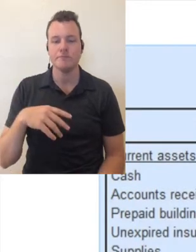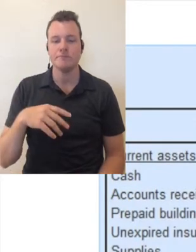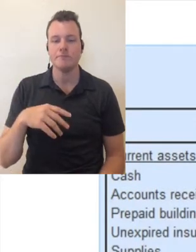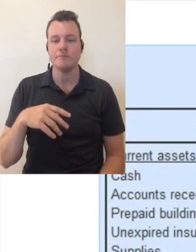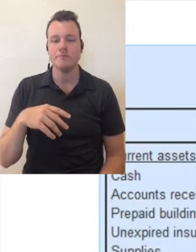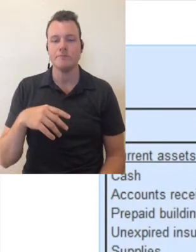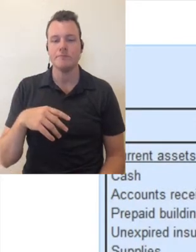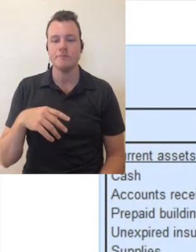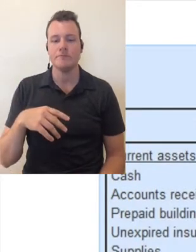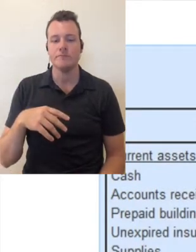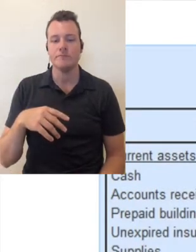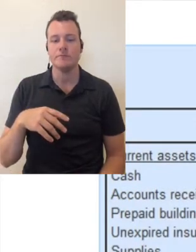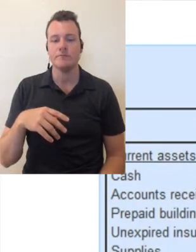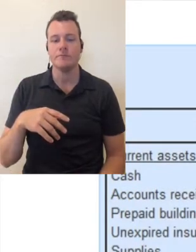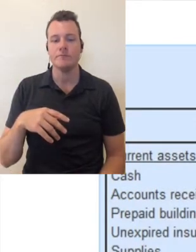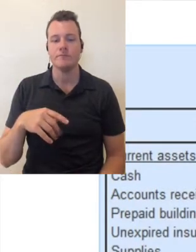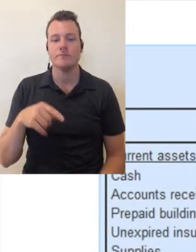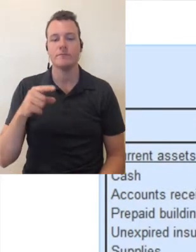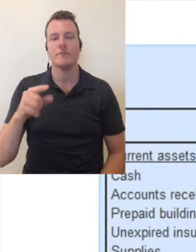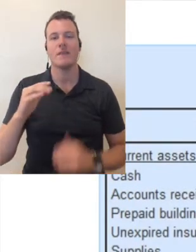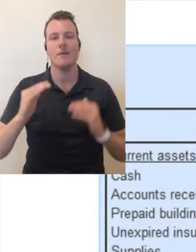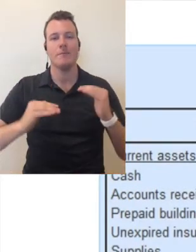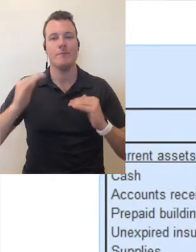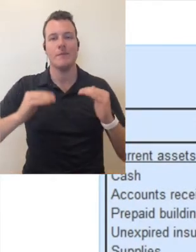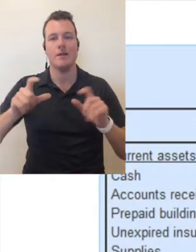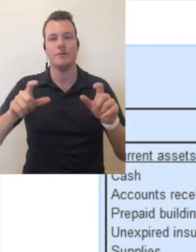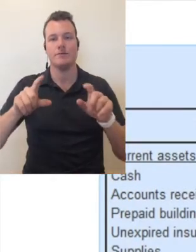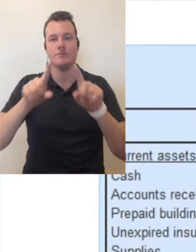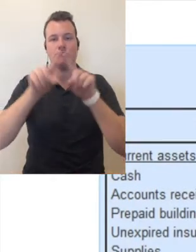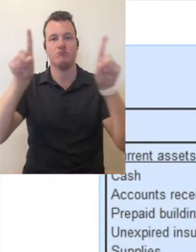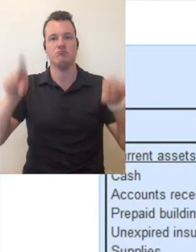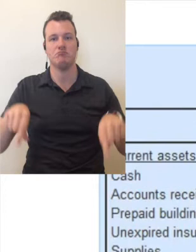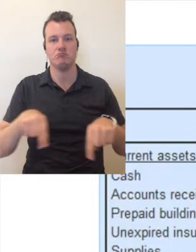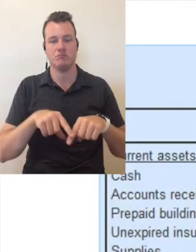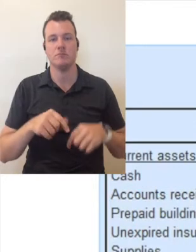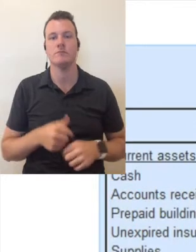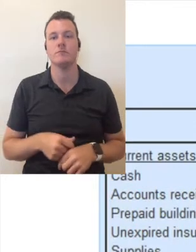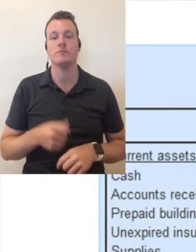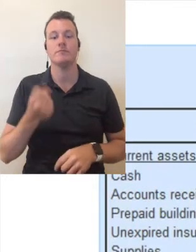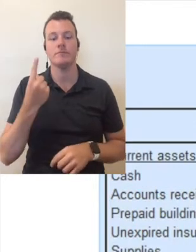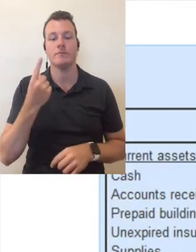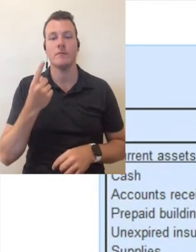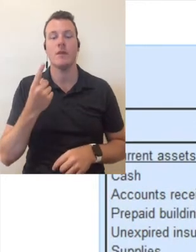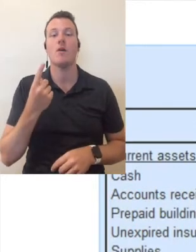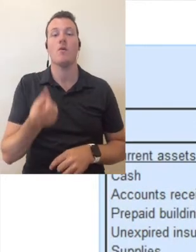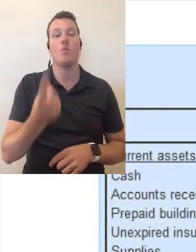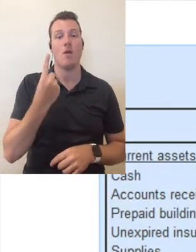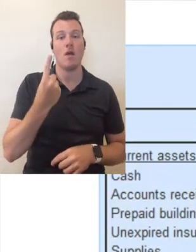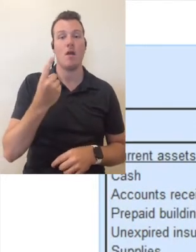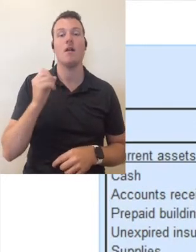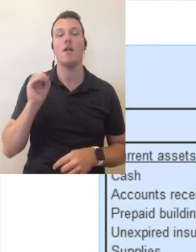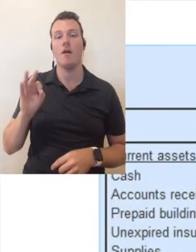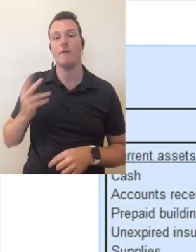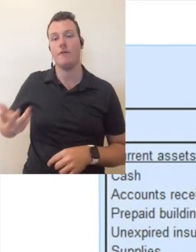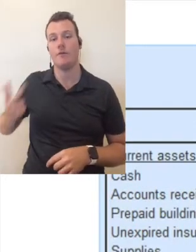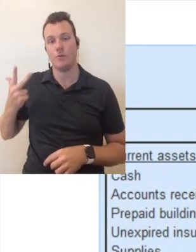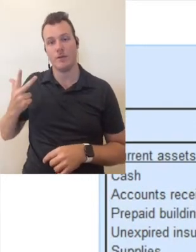Okay, so the balance sheet that I'm showing you here is one of